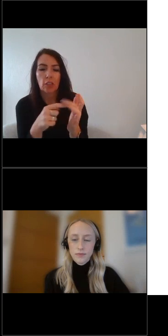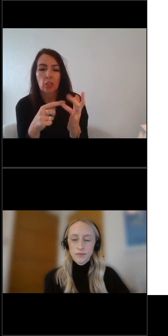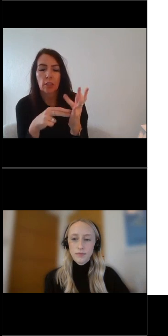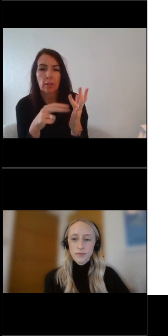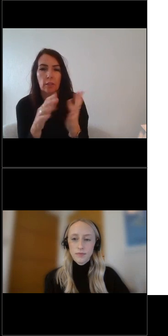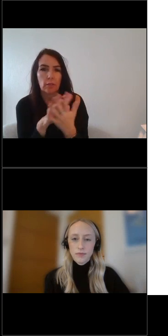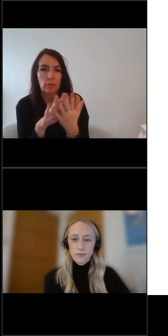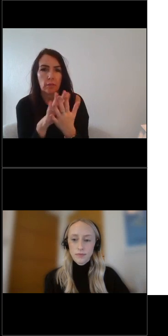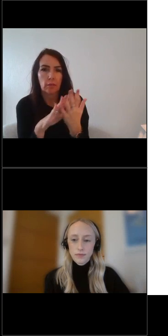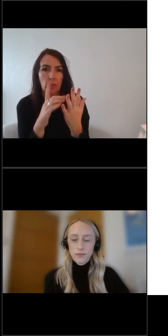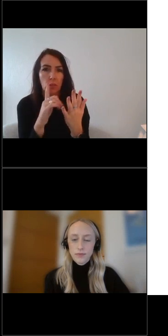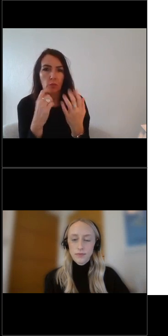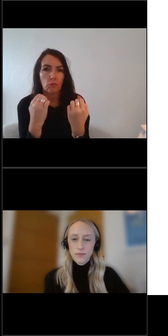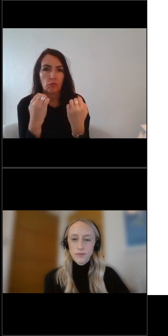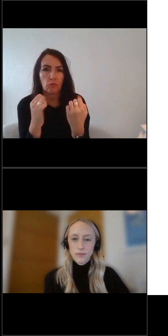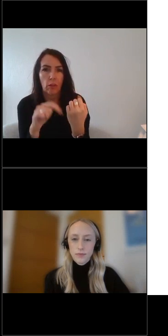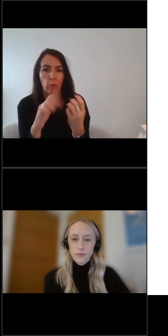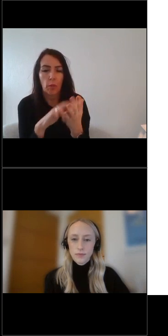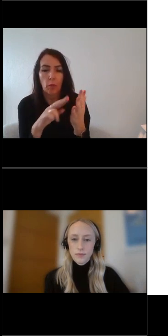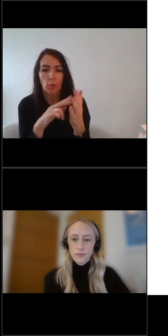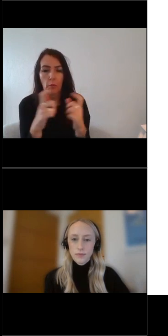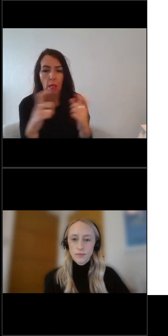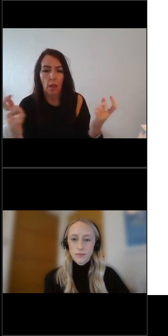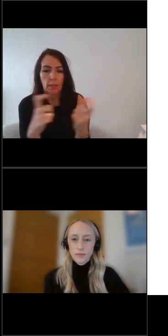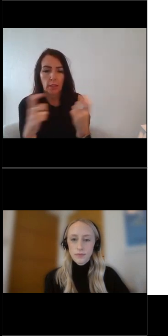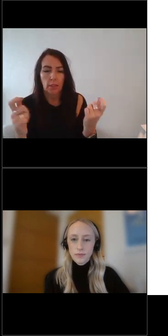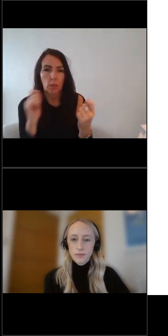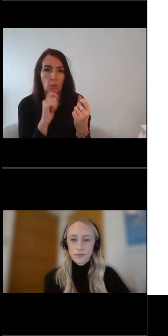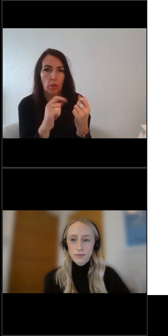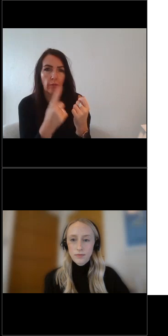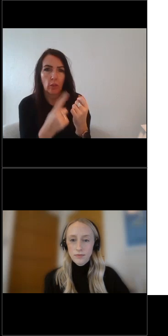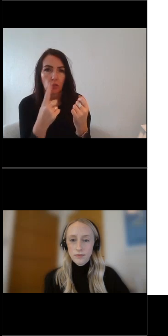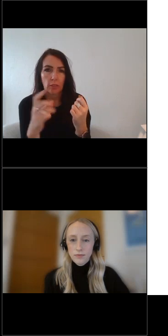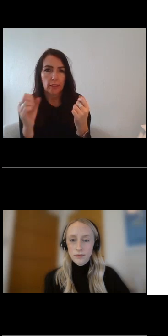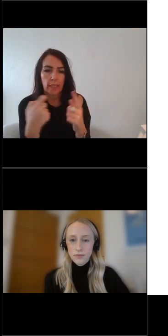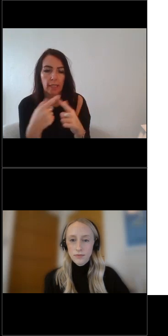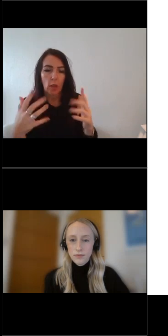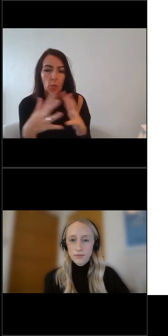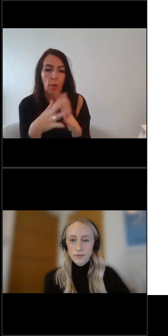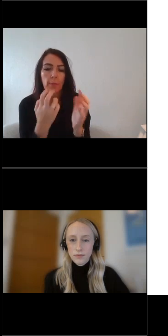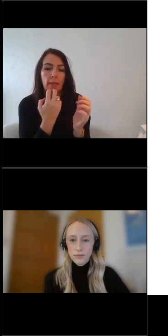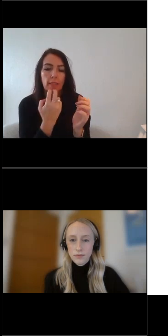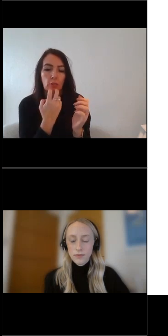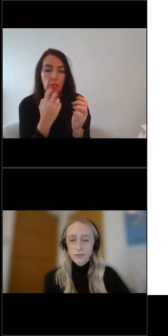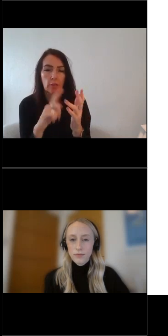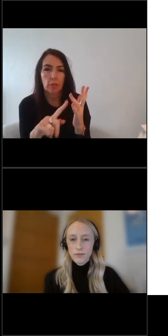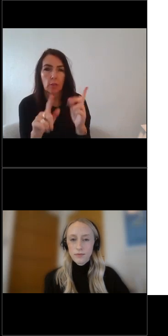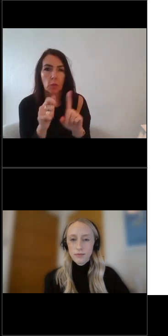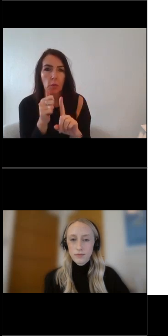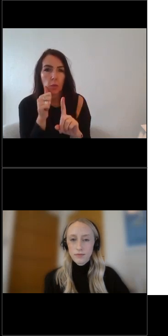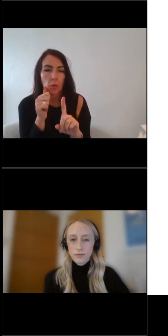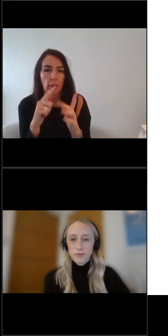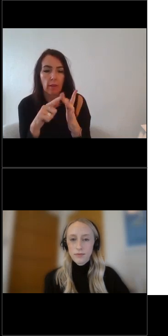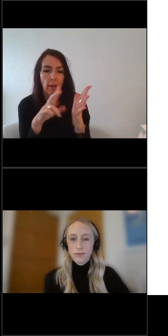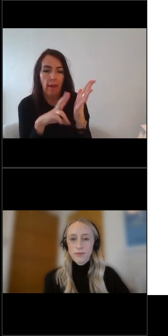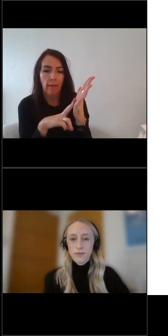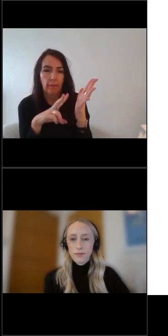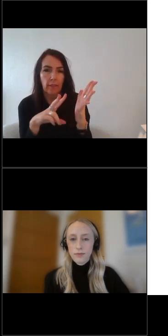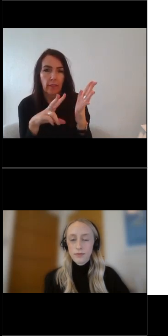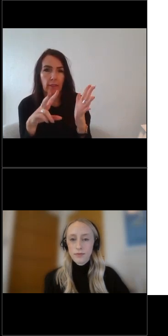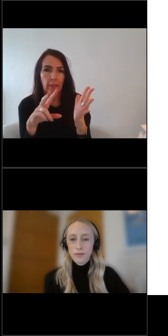on a normal car license. That's going to come with a 110 kilowatt battery. We know that the Iveco